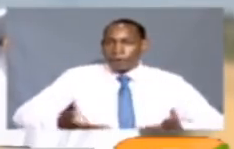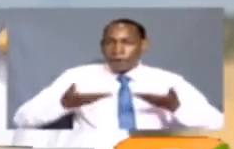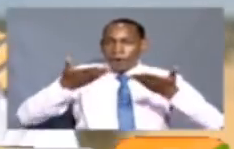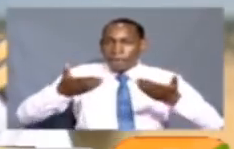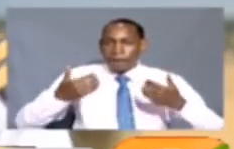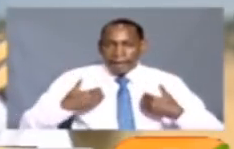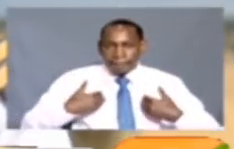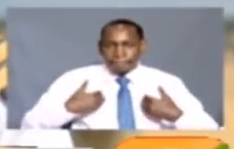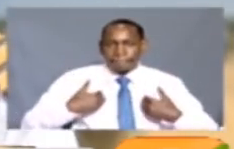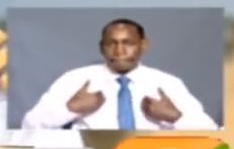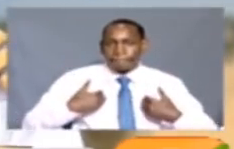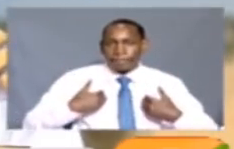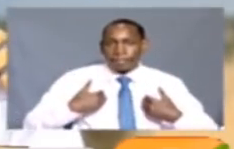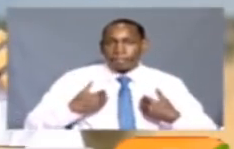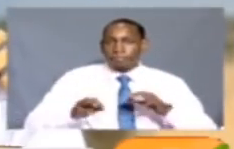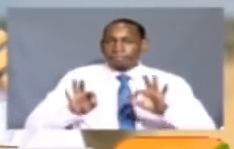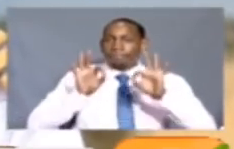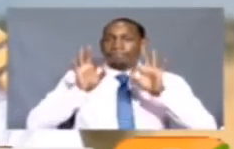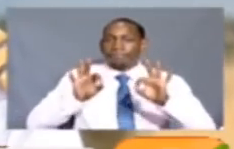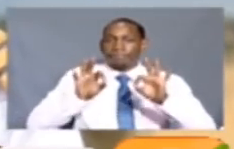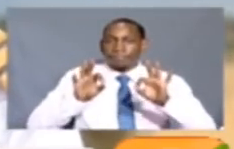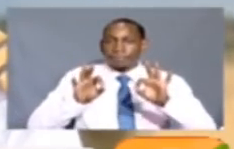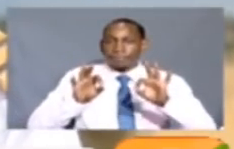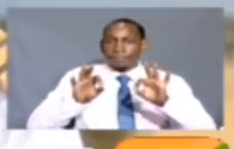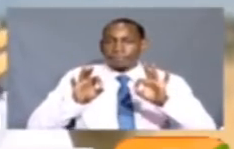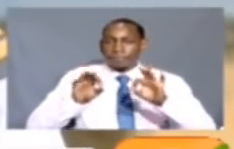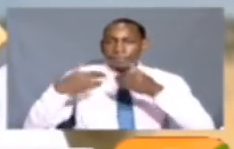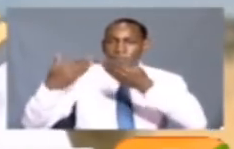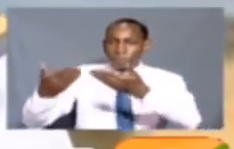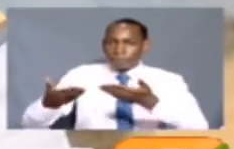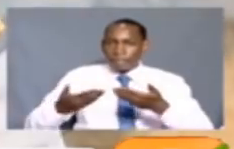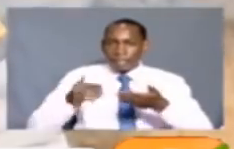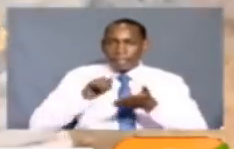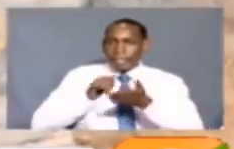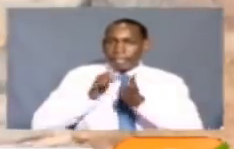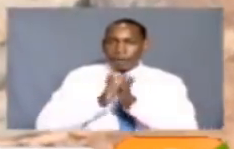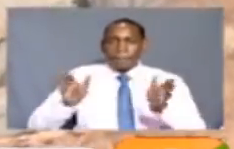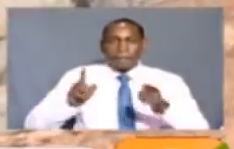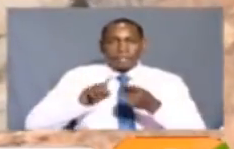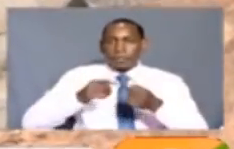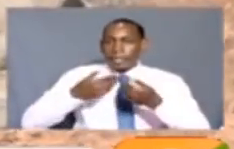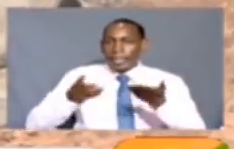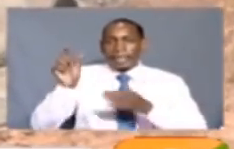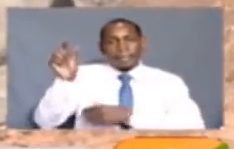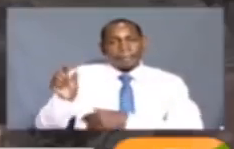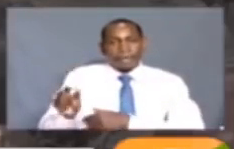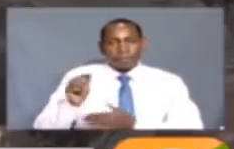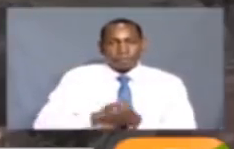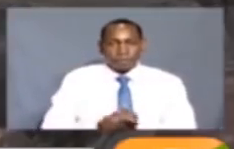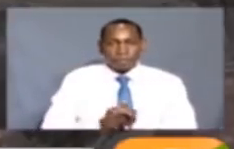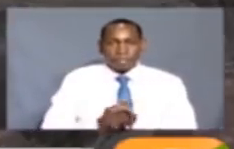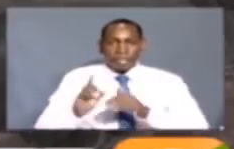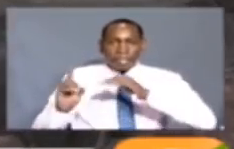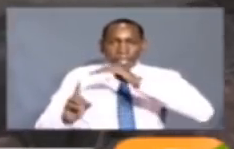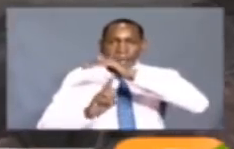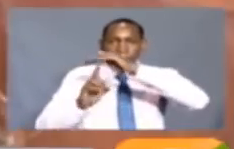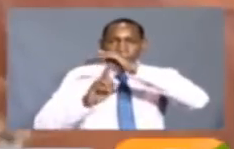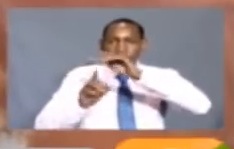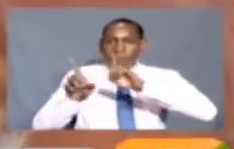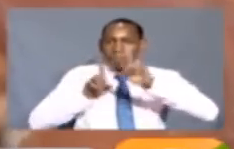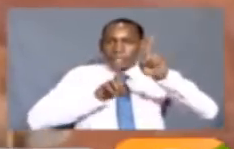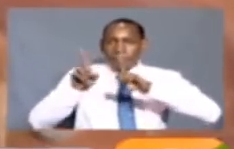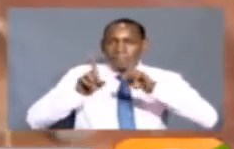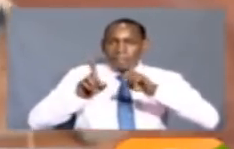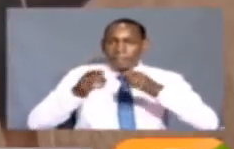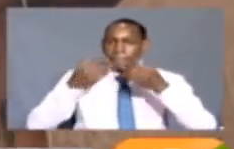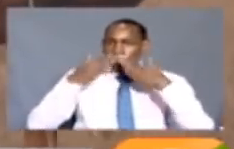have an incredible attraction that is open to everybody. The balloon safari ends with